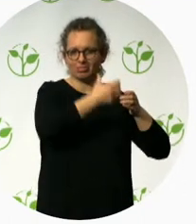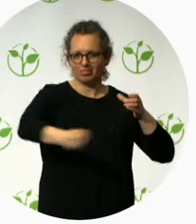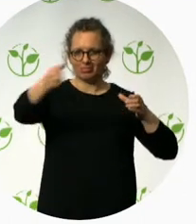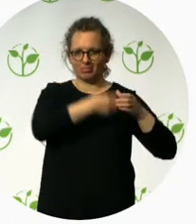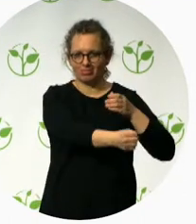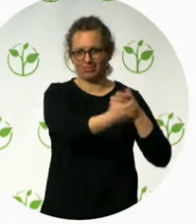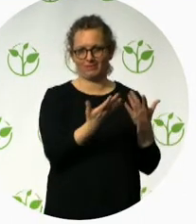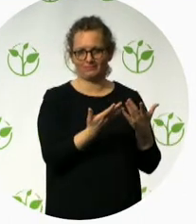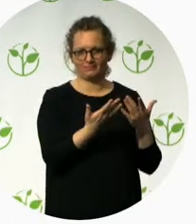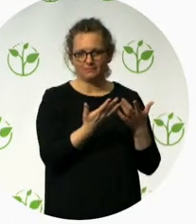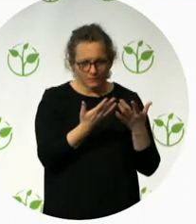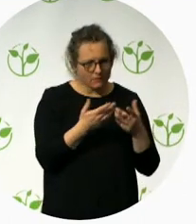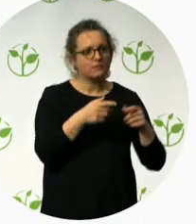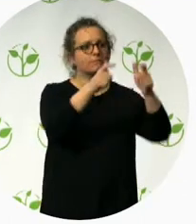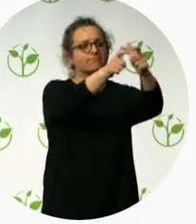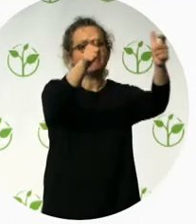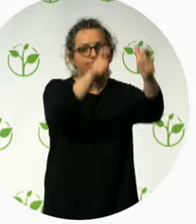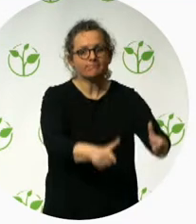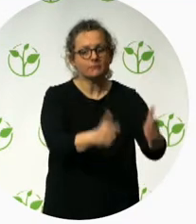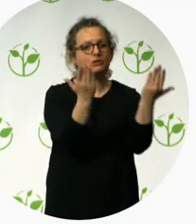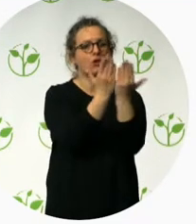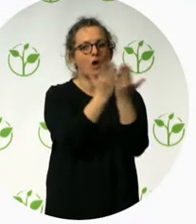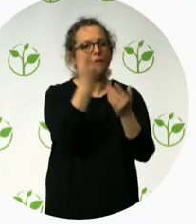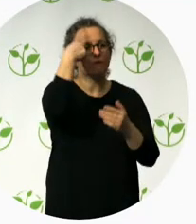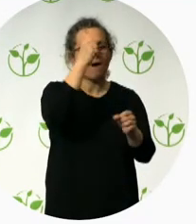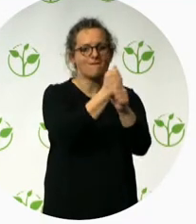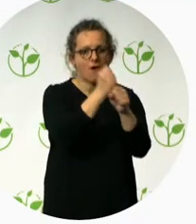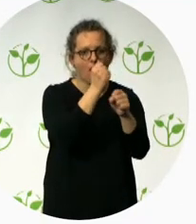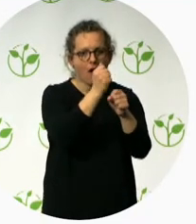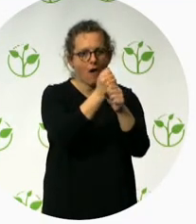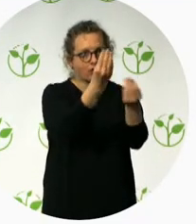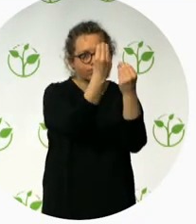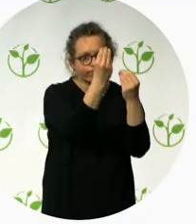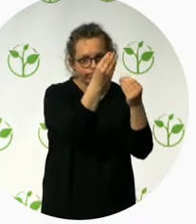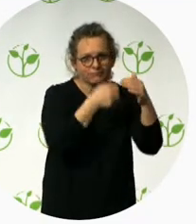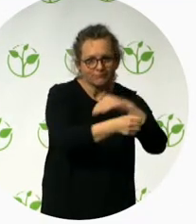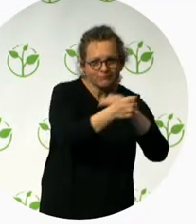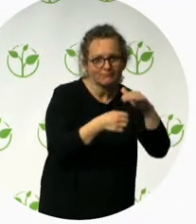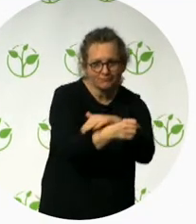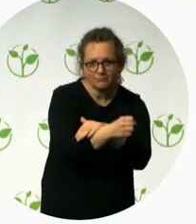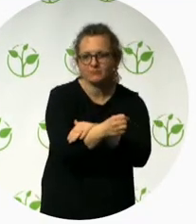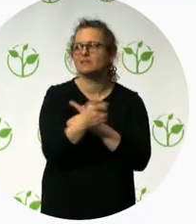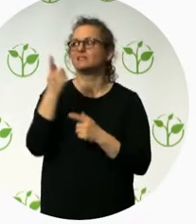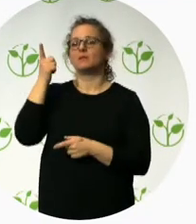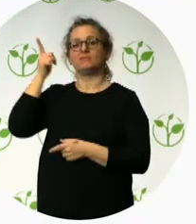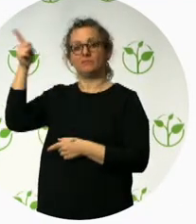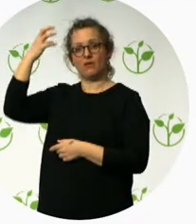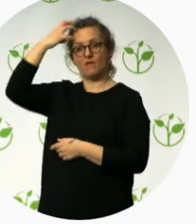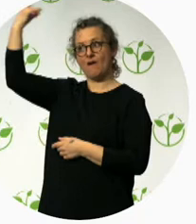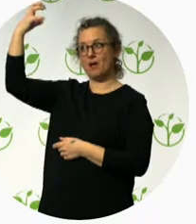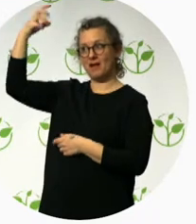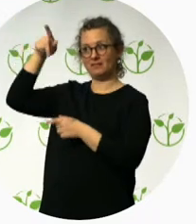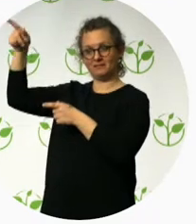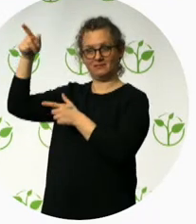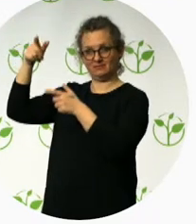center. So in the future, it can be possible to include more persons with disability